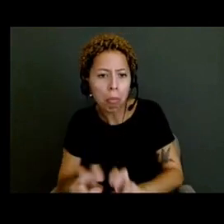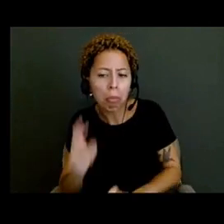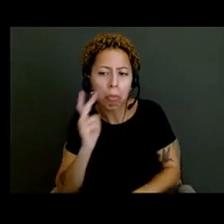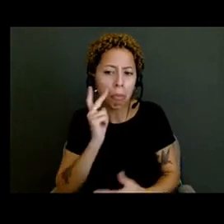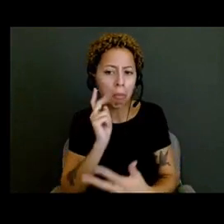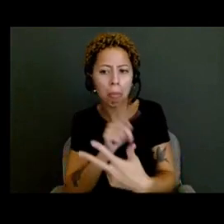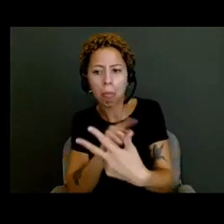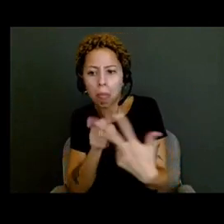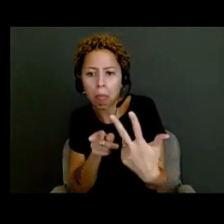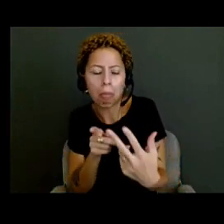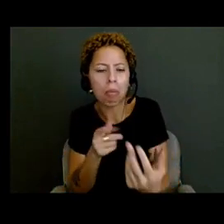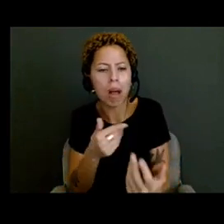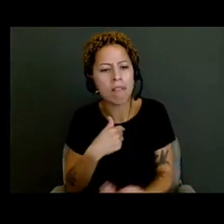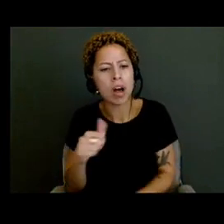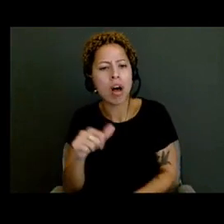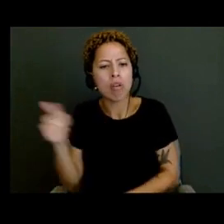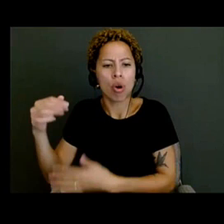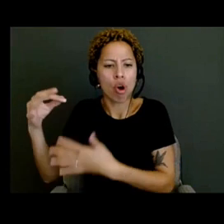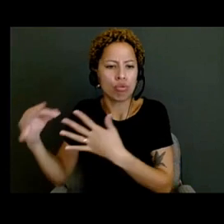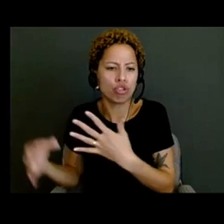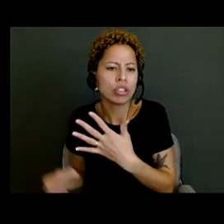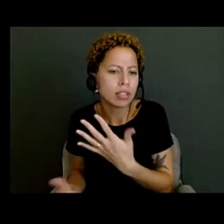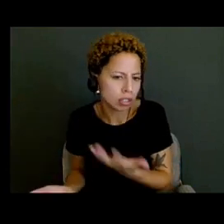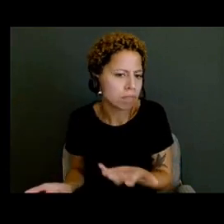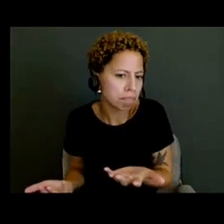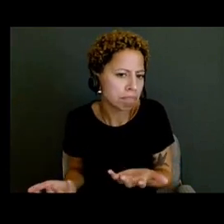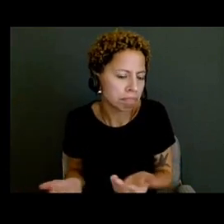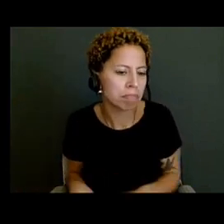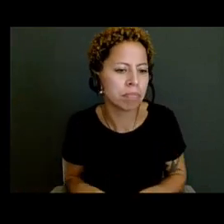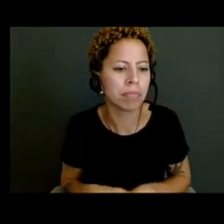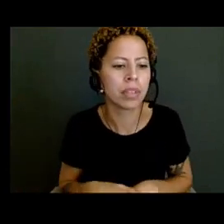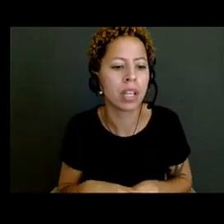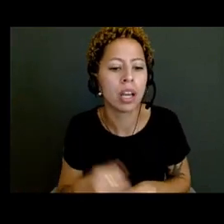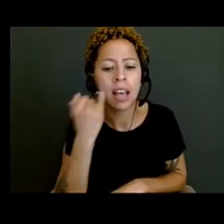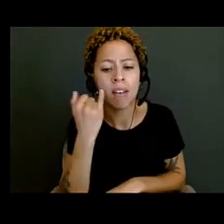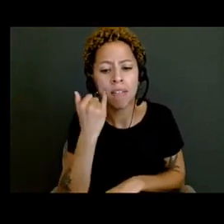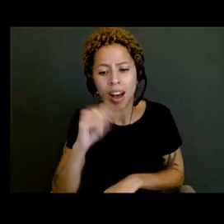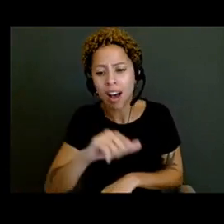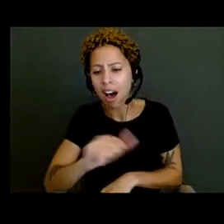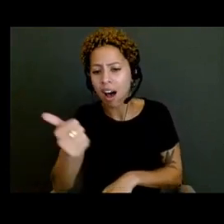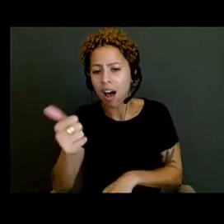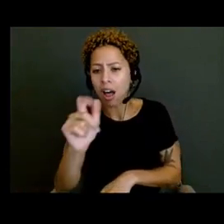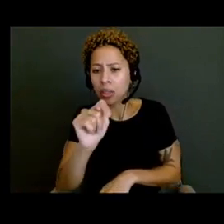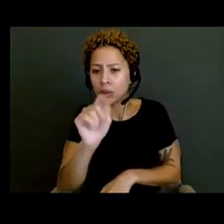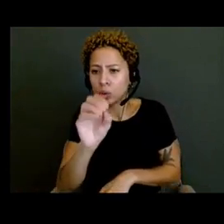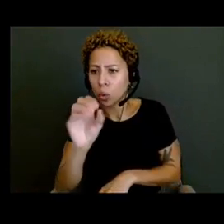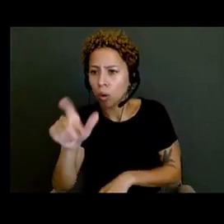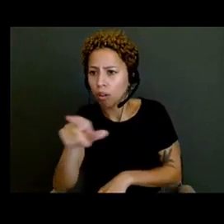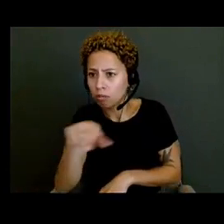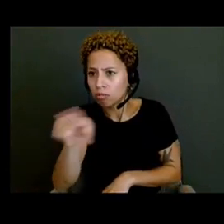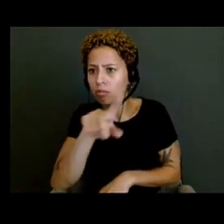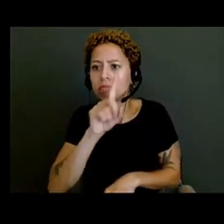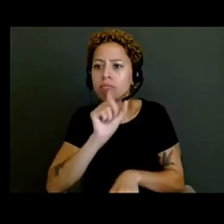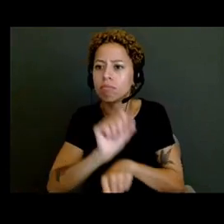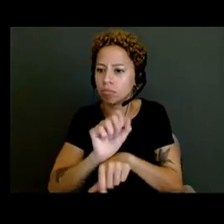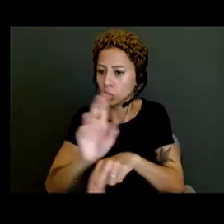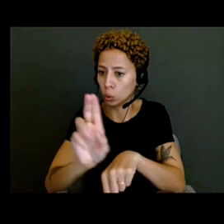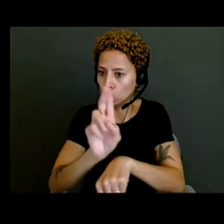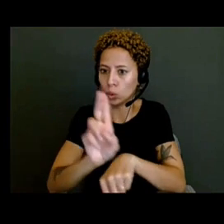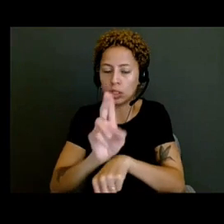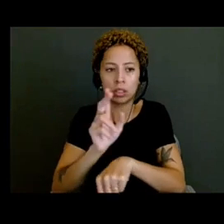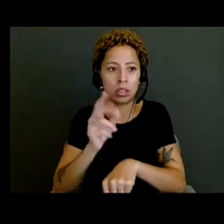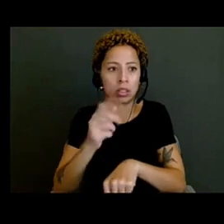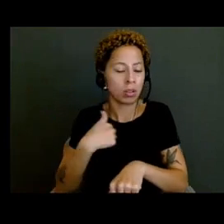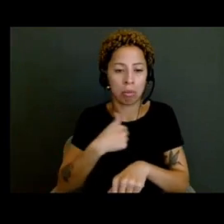We wanted to make sure you have them listed. But if there is any other tool you're using and we don't know about, please let us know. Put it in